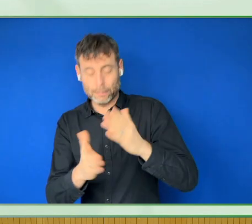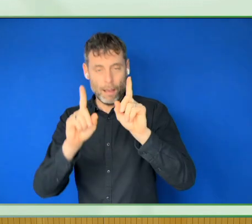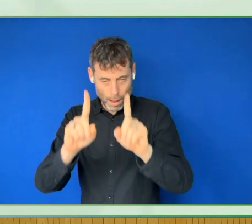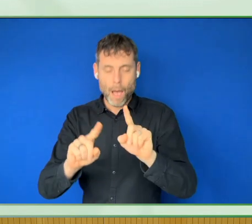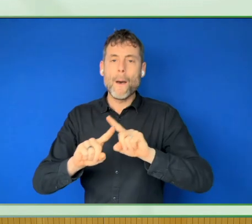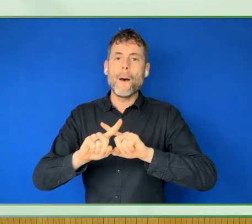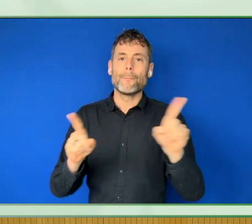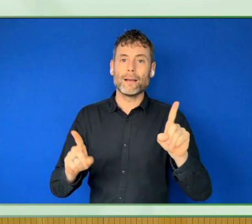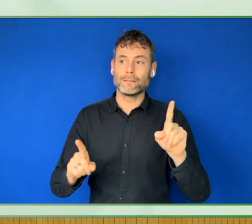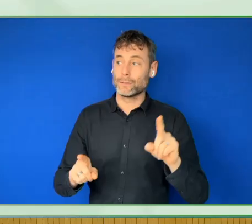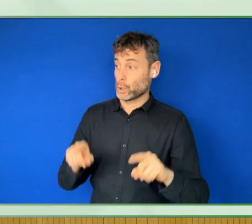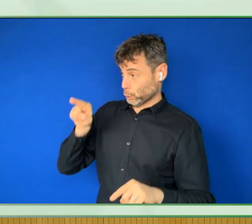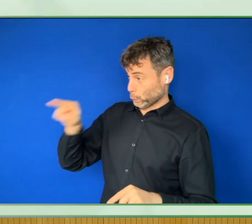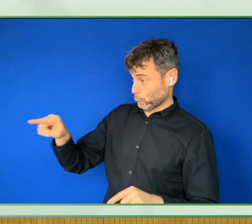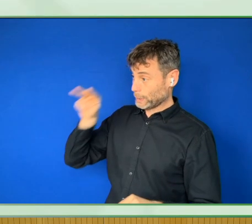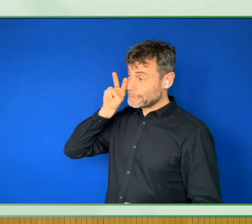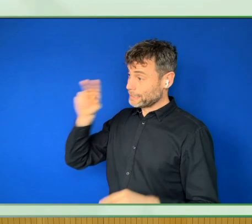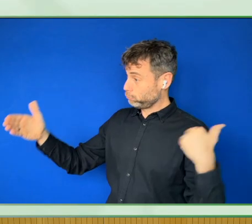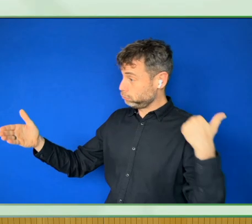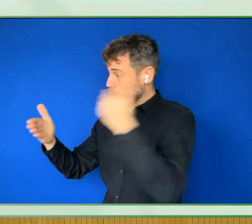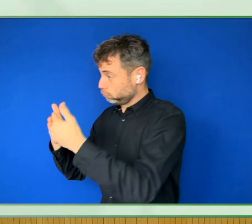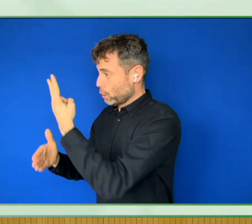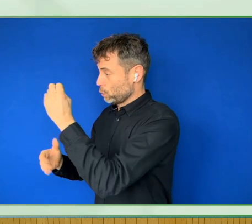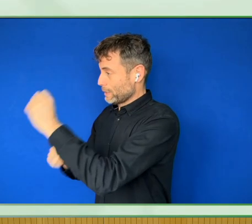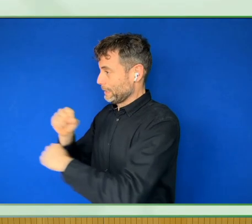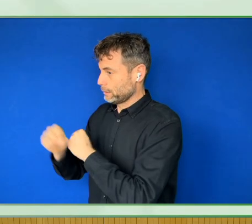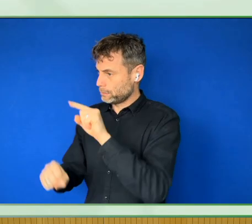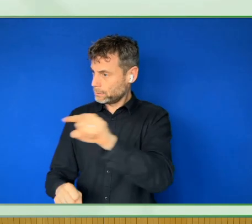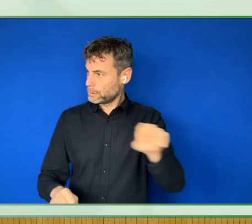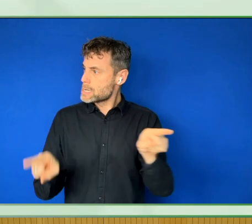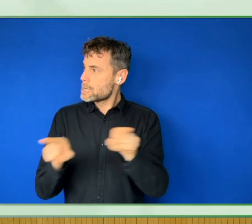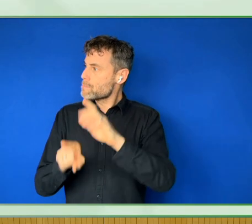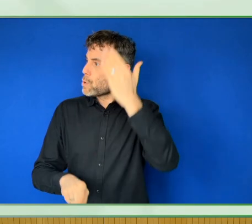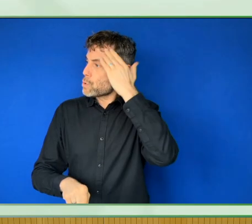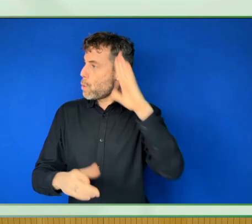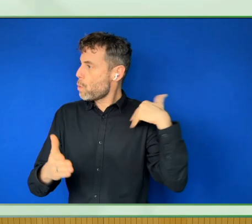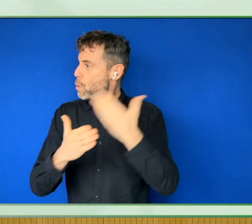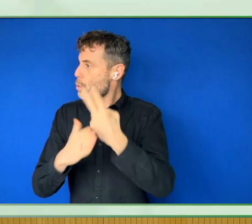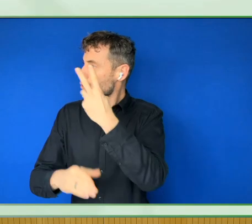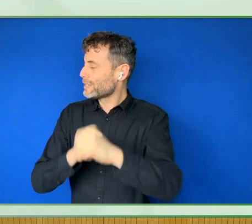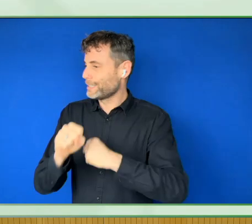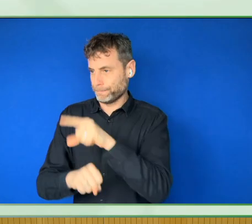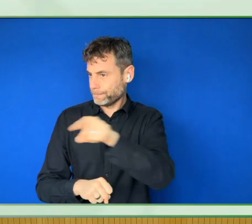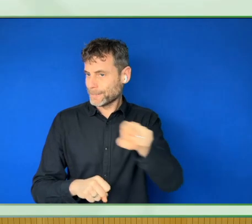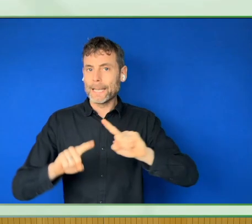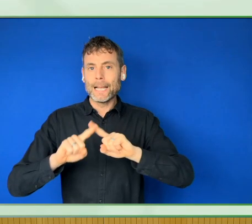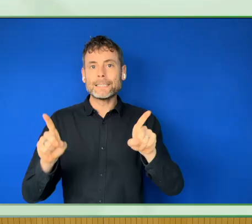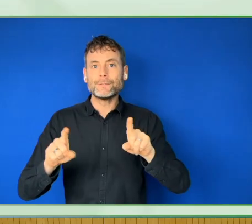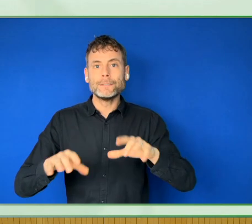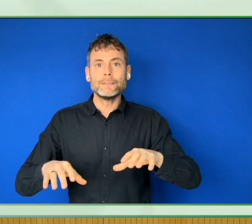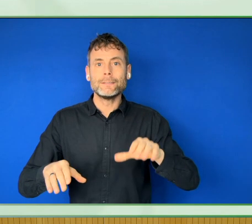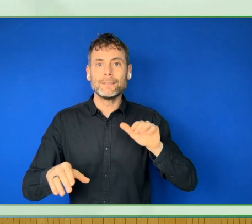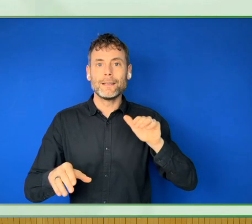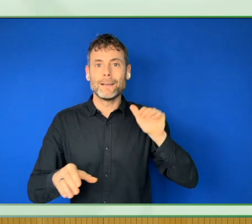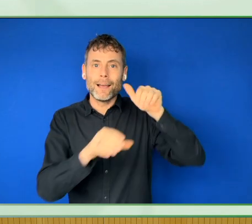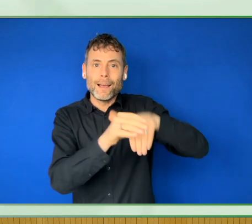I'm sure many in the room would agree with me. We often have to say the same things every day through gritted teeth and a smile. It's